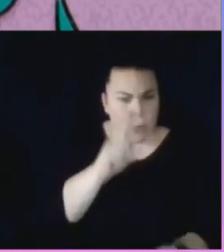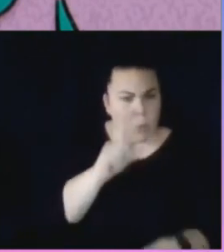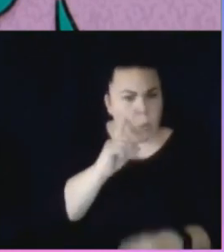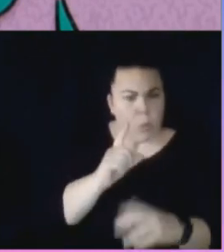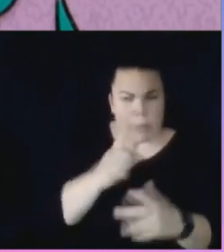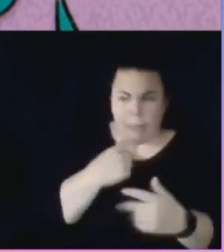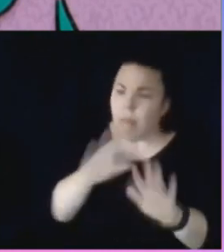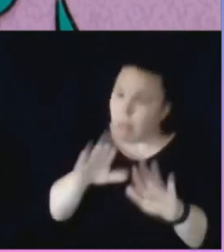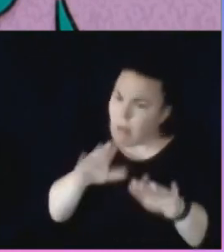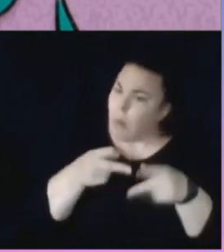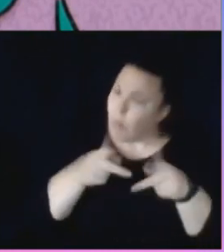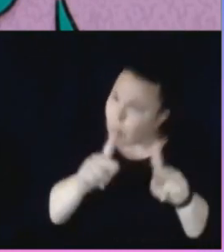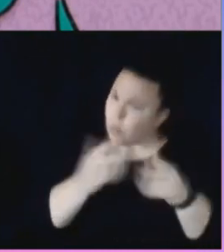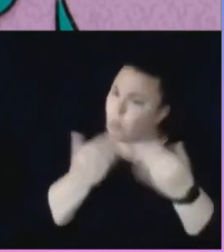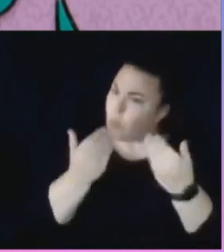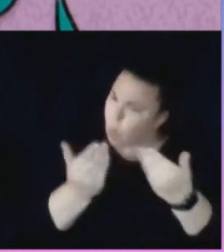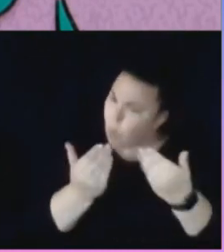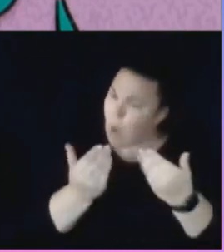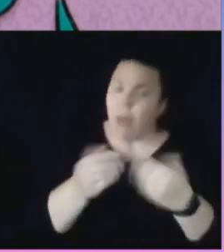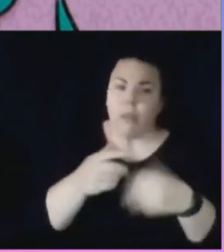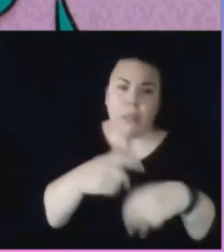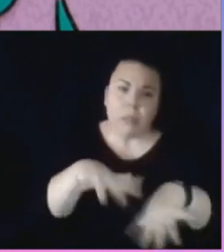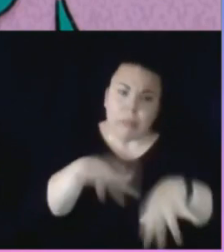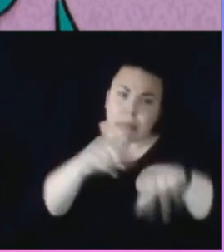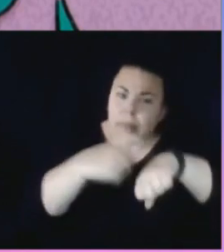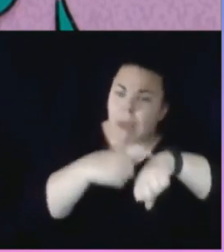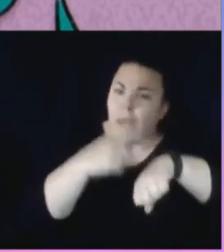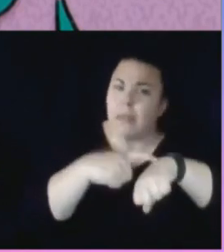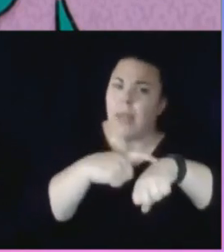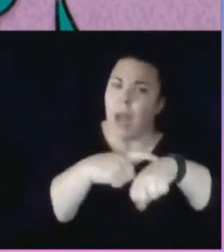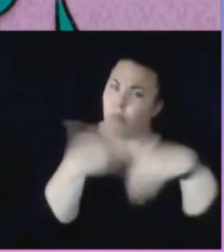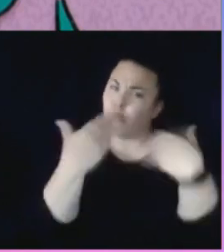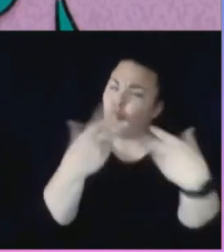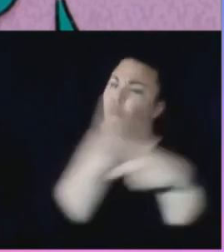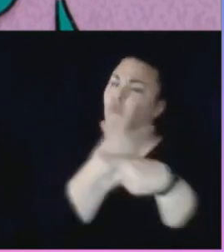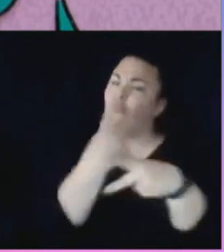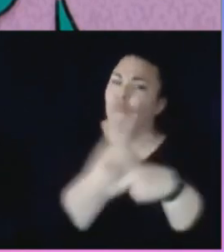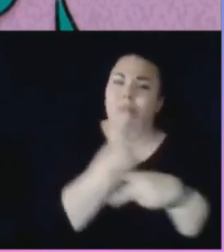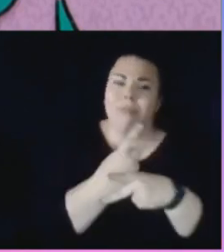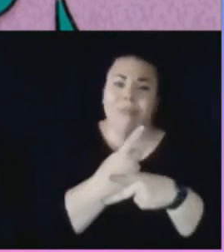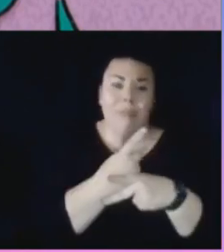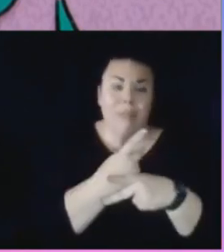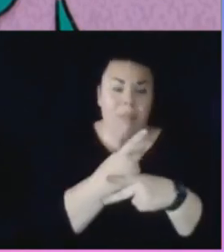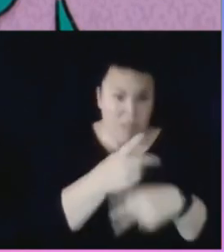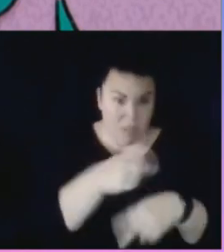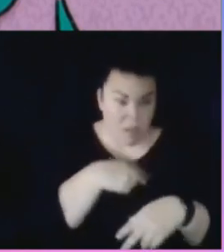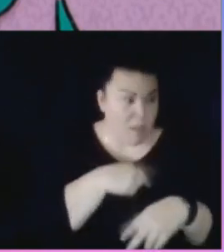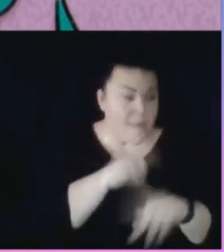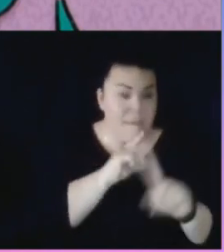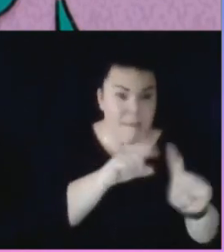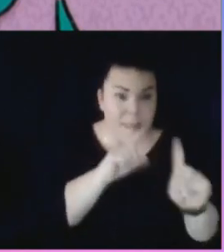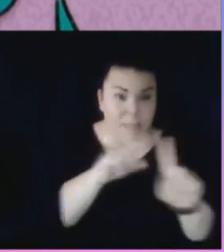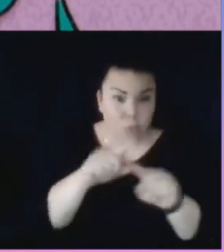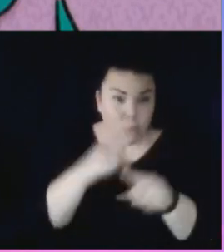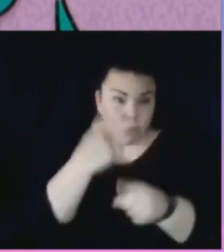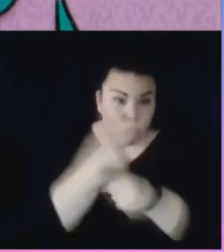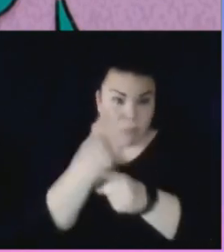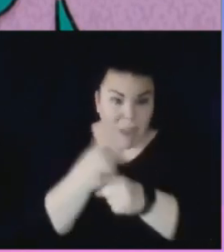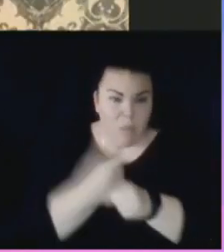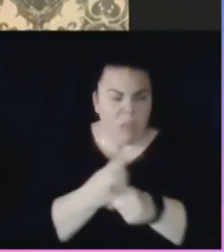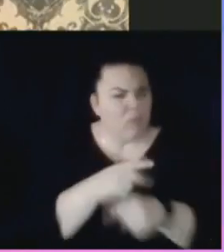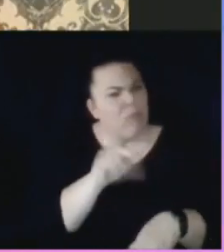and it's okay to figure it out. And there are no right answers, but know that I support you in every leg of the journey.